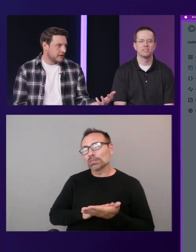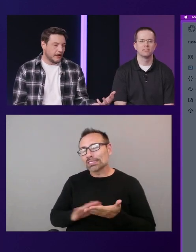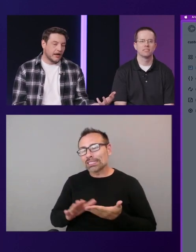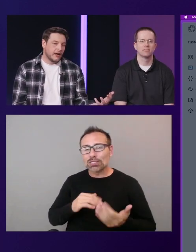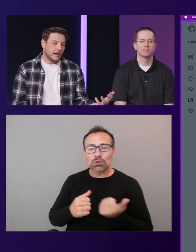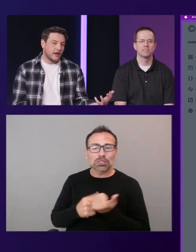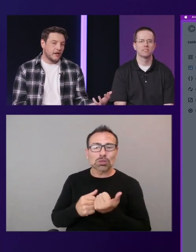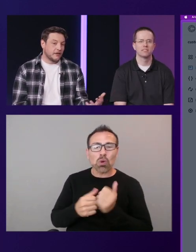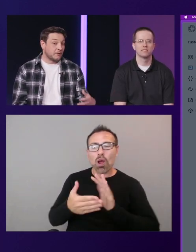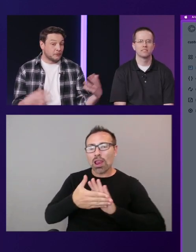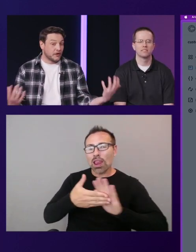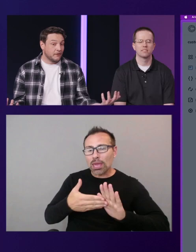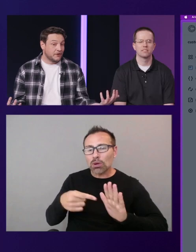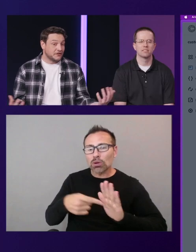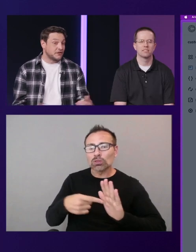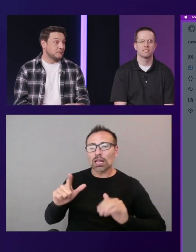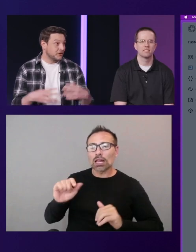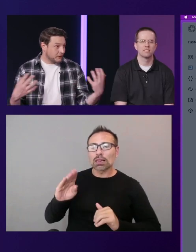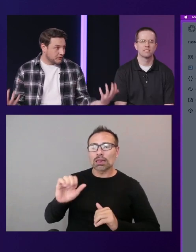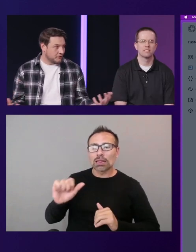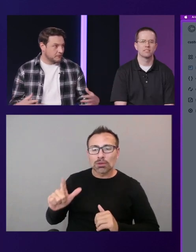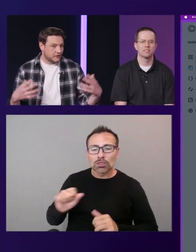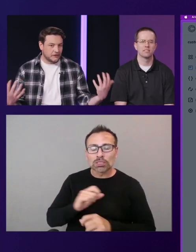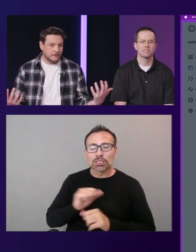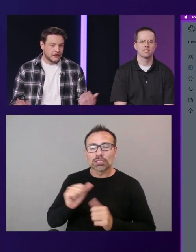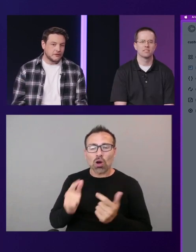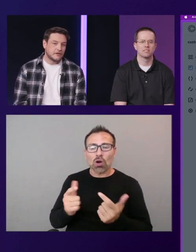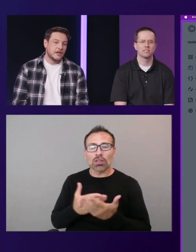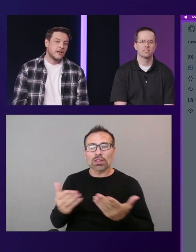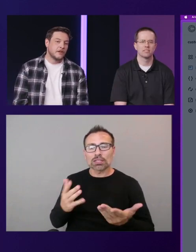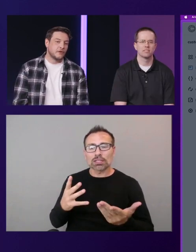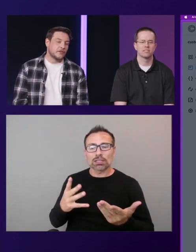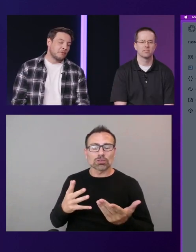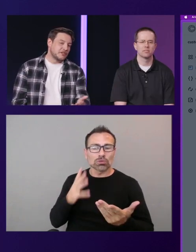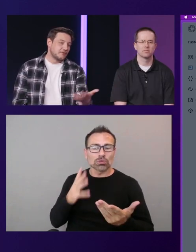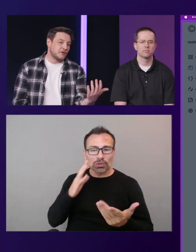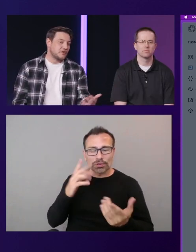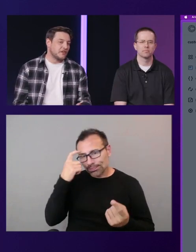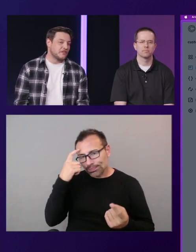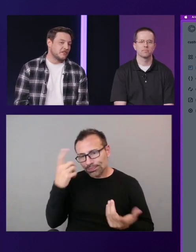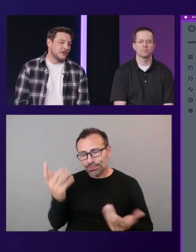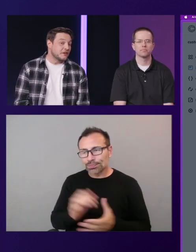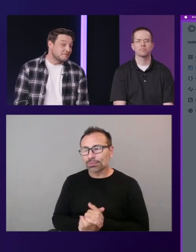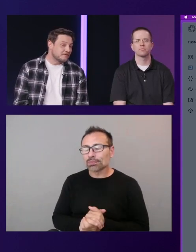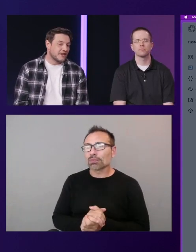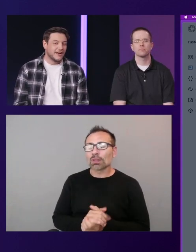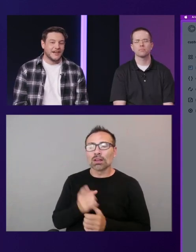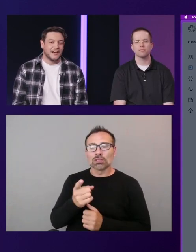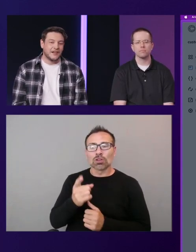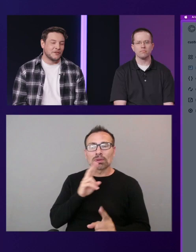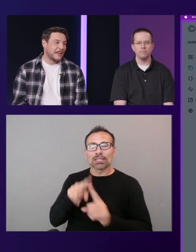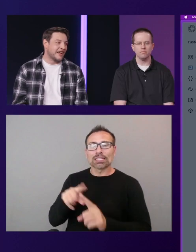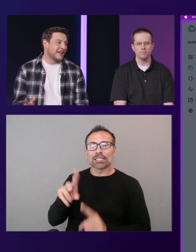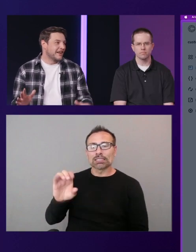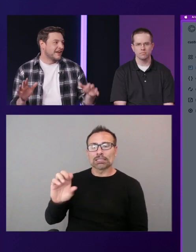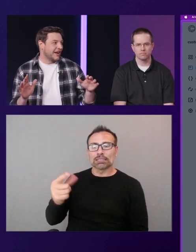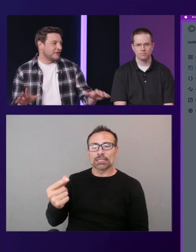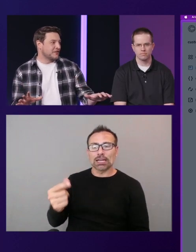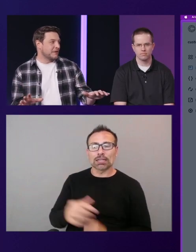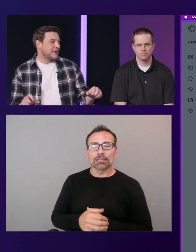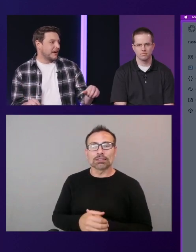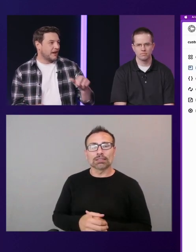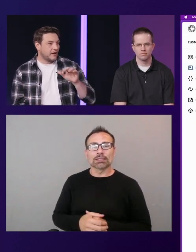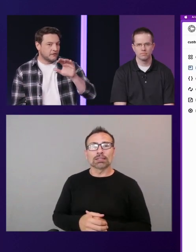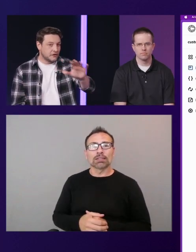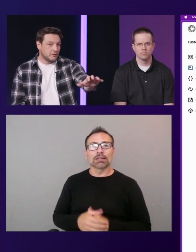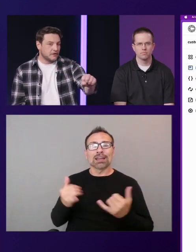expect. This becomes really helpful as you start building out your sets of issues. So as I mentioned, I'm going to assign this to Doug. And with that, I'm going to